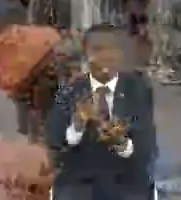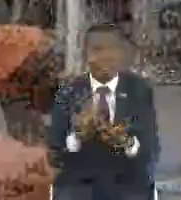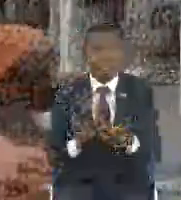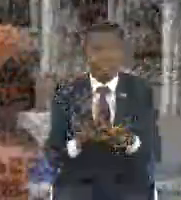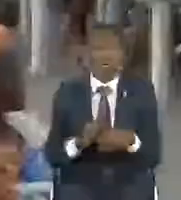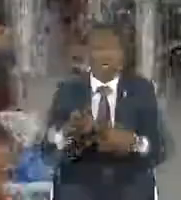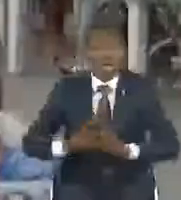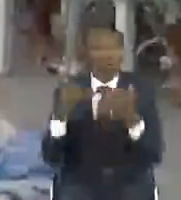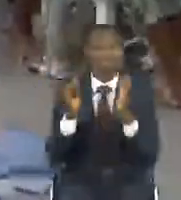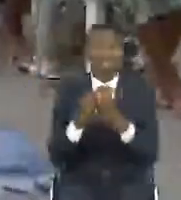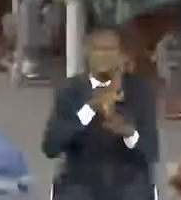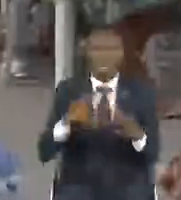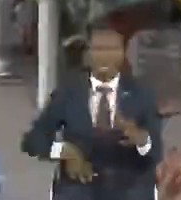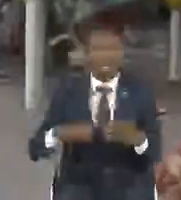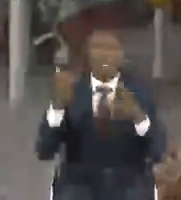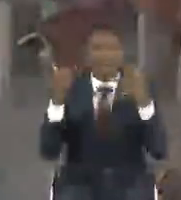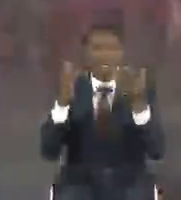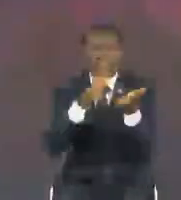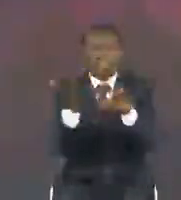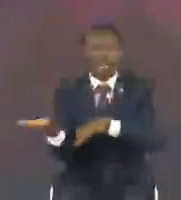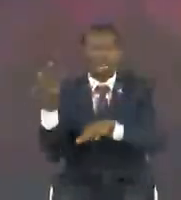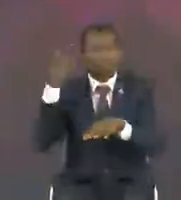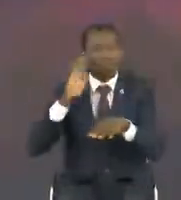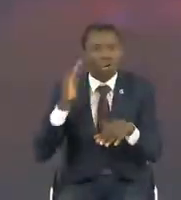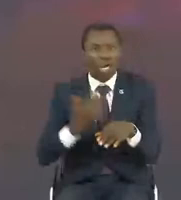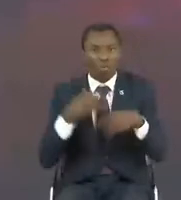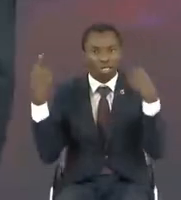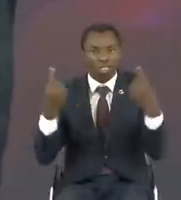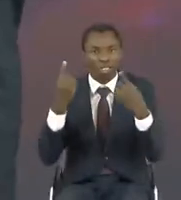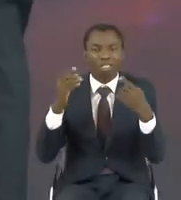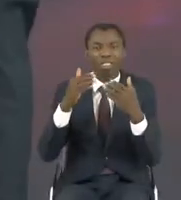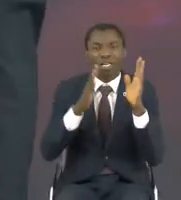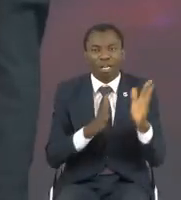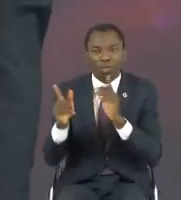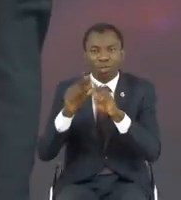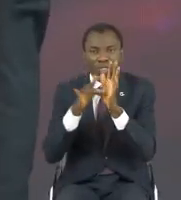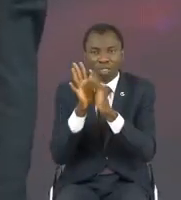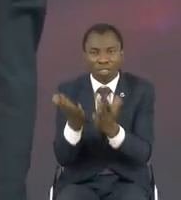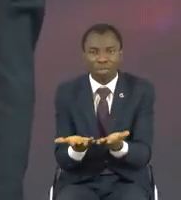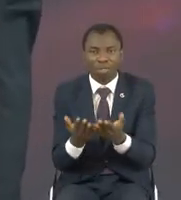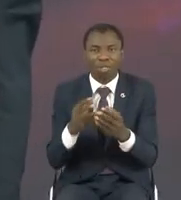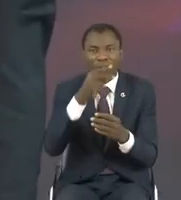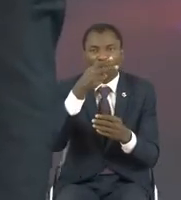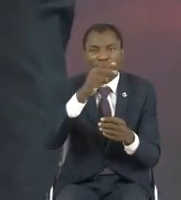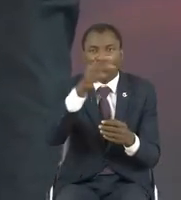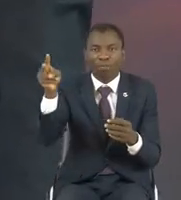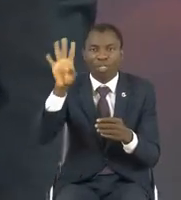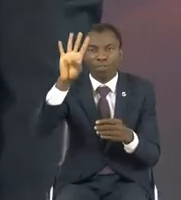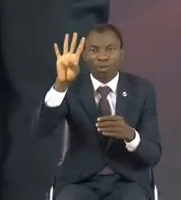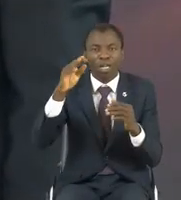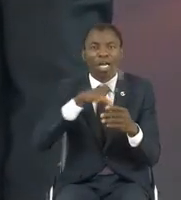for our sins according to the scriptures. Look at verse 4. In verse 4, and that he was